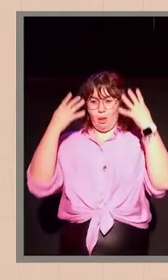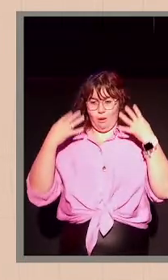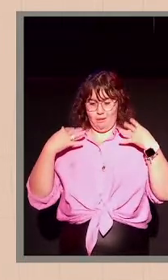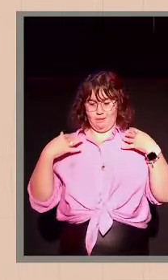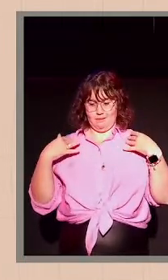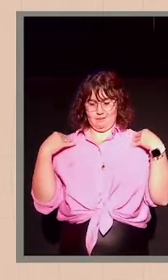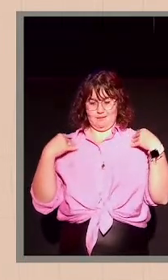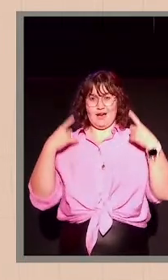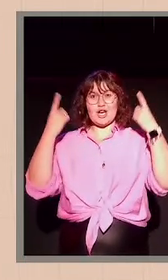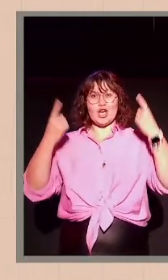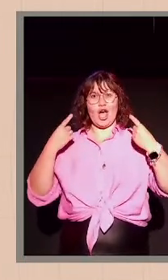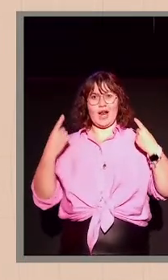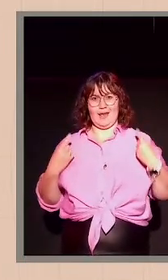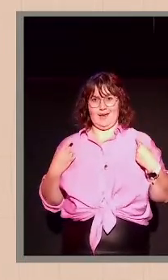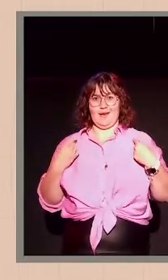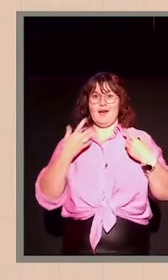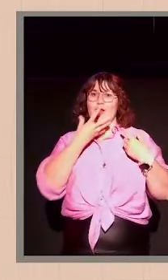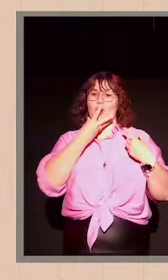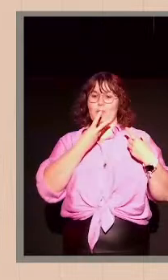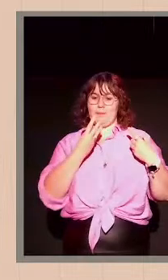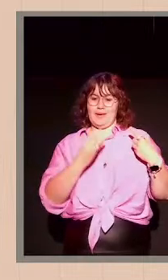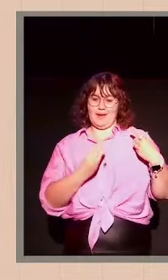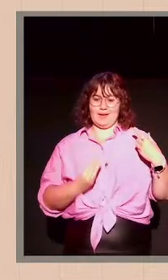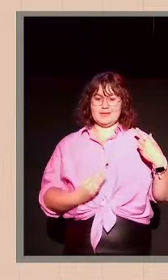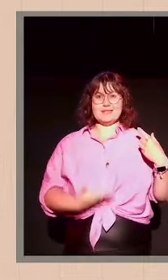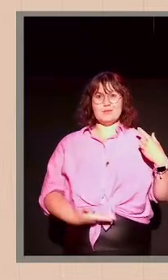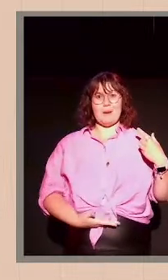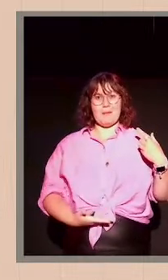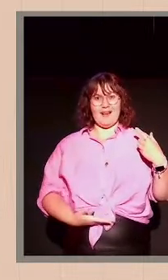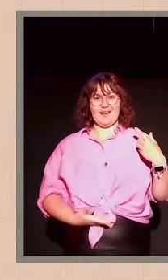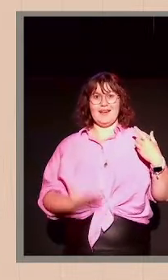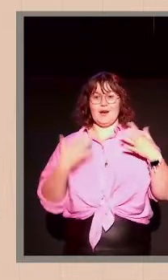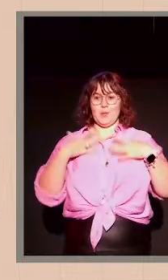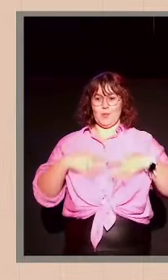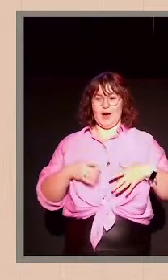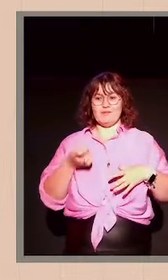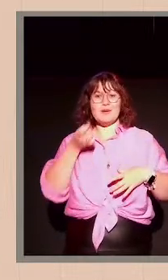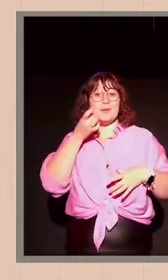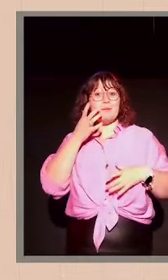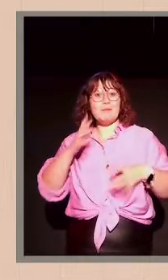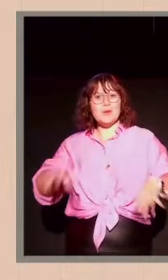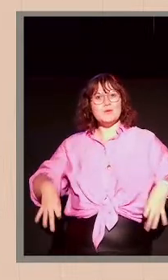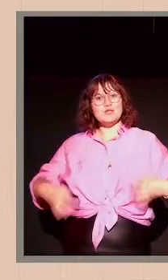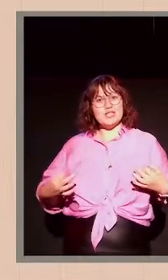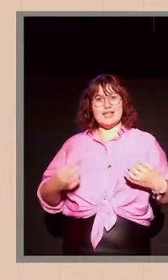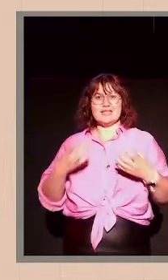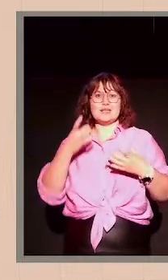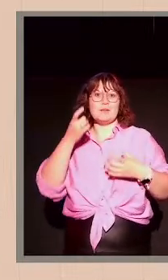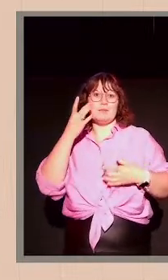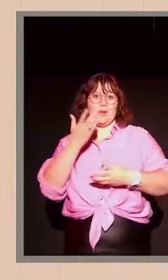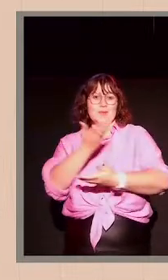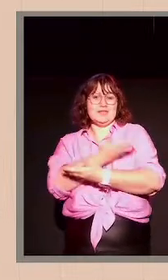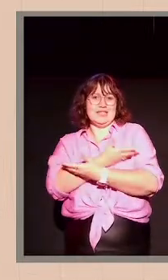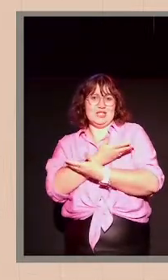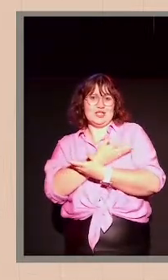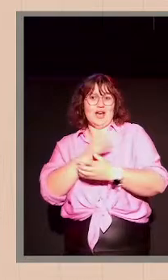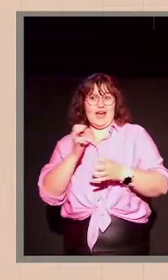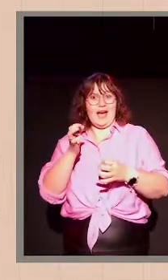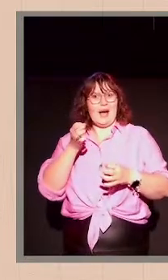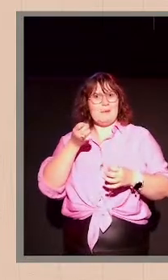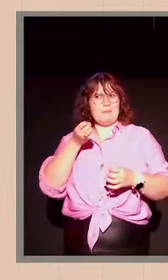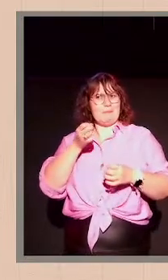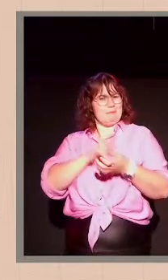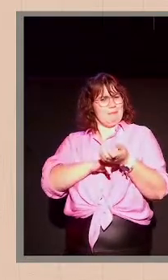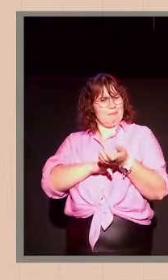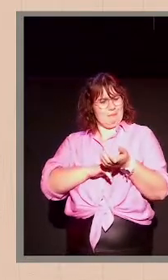shoulder length, curly hair and a long beard down to my belly. I'm wearing blue jeans, blue t-shirt and blue shoes, I